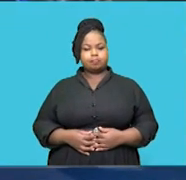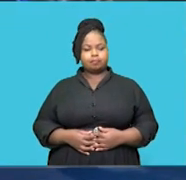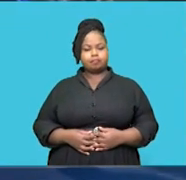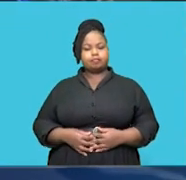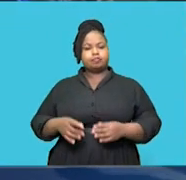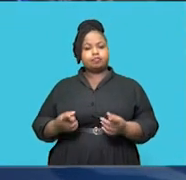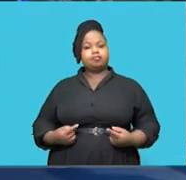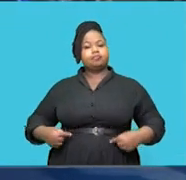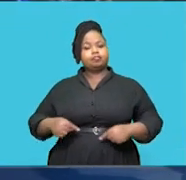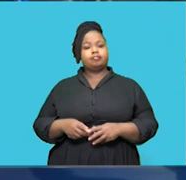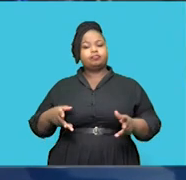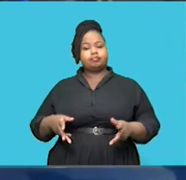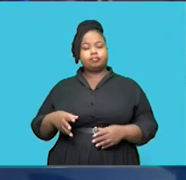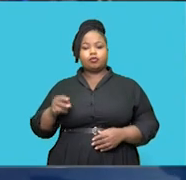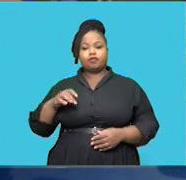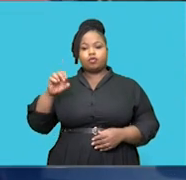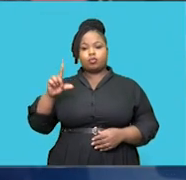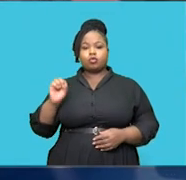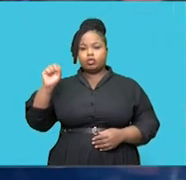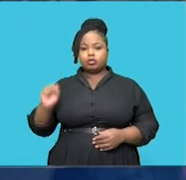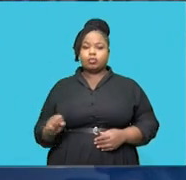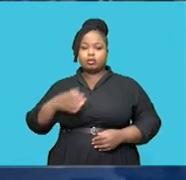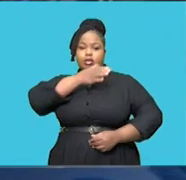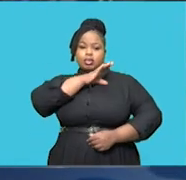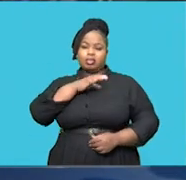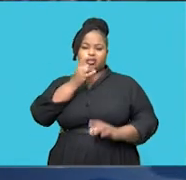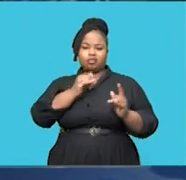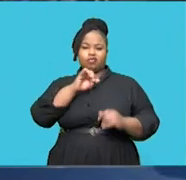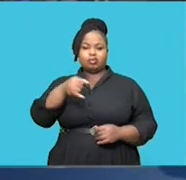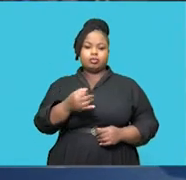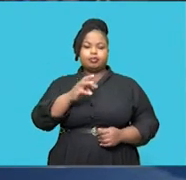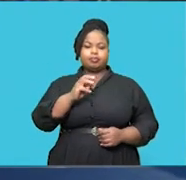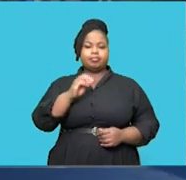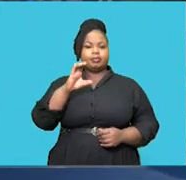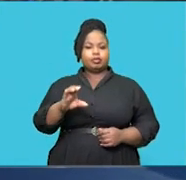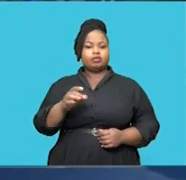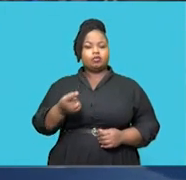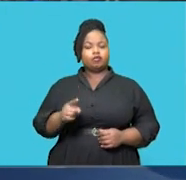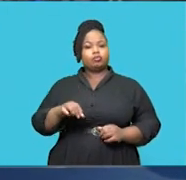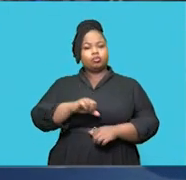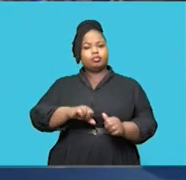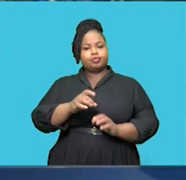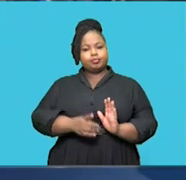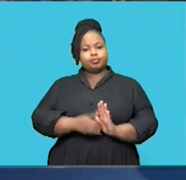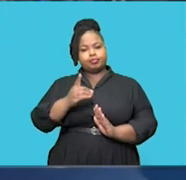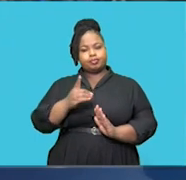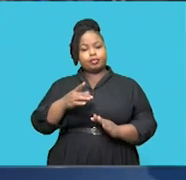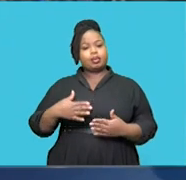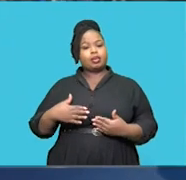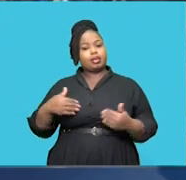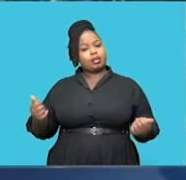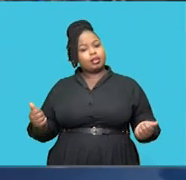We are here at the Mofolo South Clinic where the city of Johannesburg's MMC for Social Development and